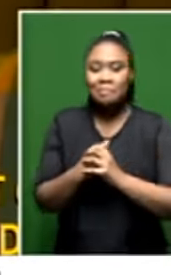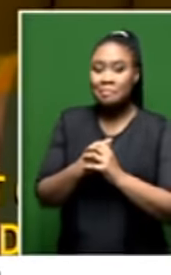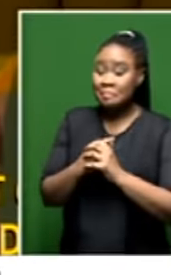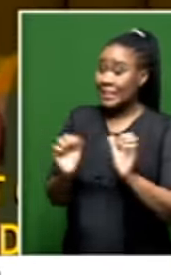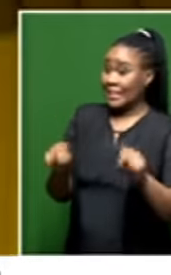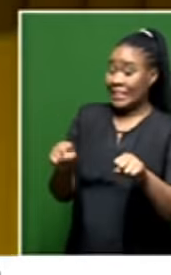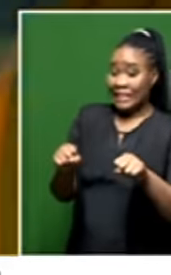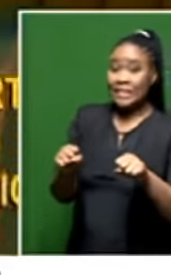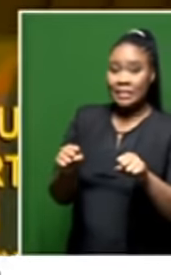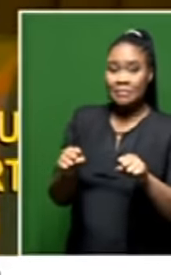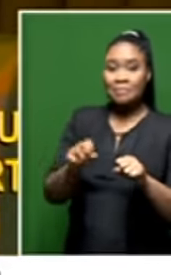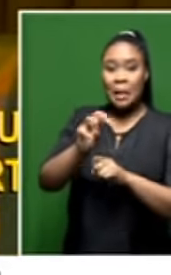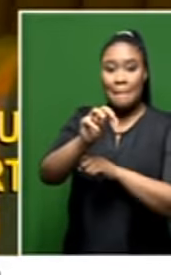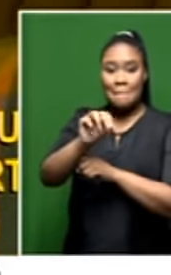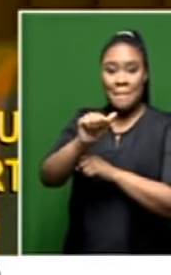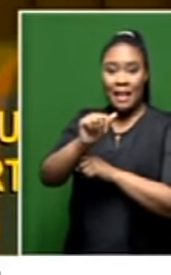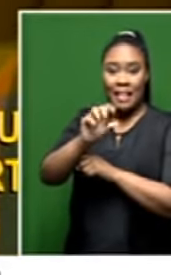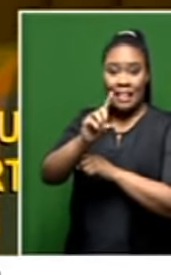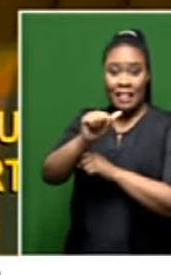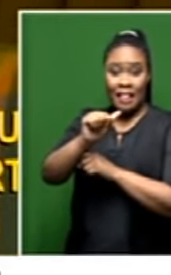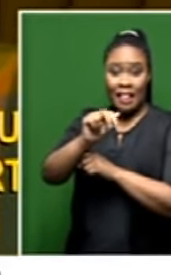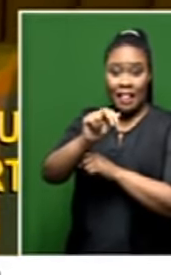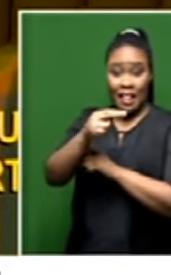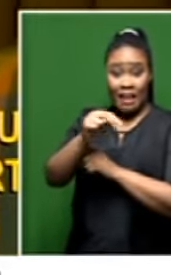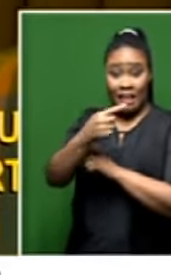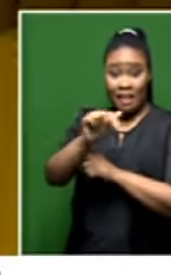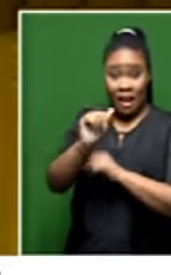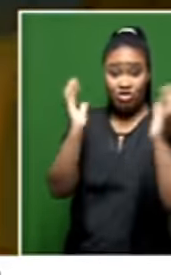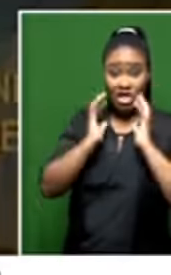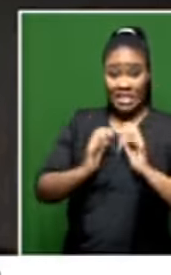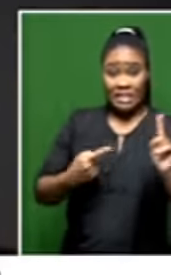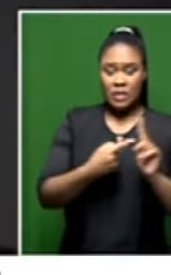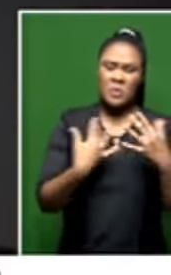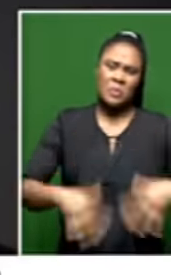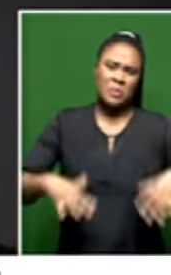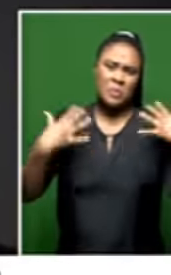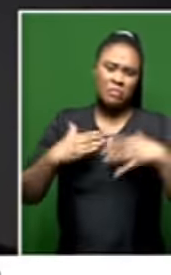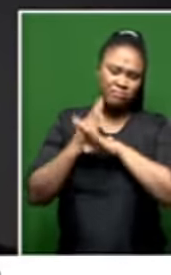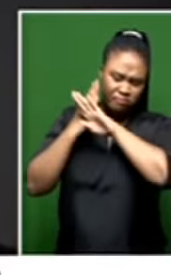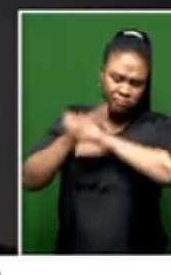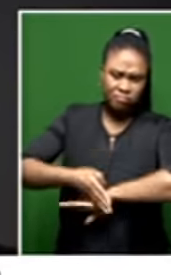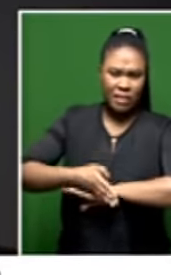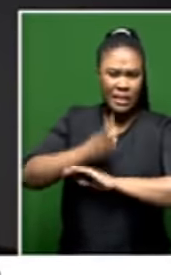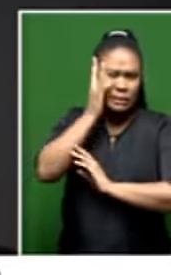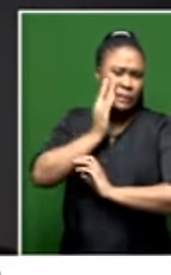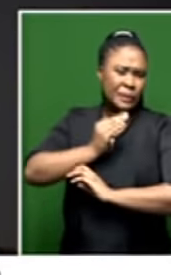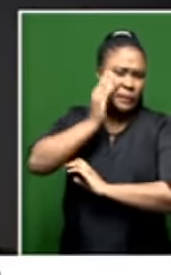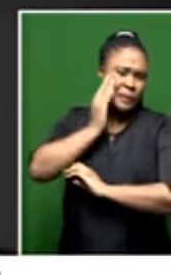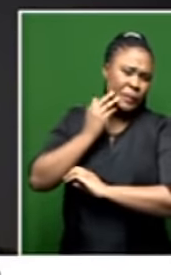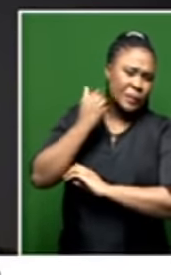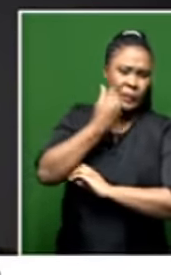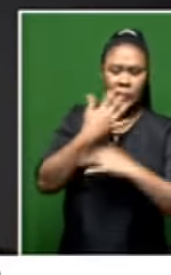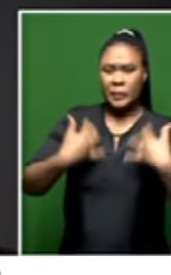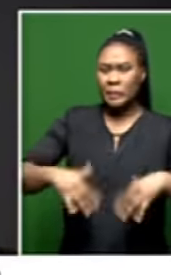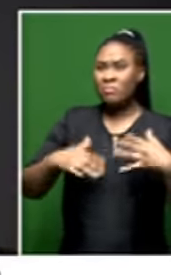Yeah, sure. So Justice Madlanga is a very experienced judge of the Constitutional Court. He's been a judge of the